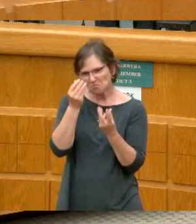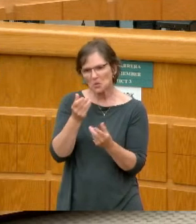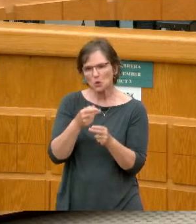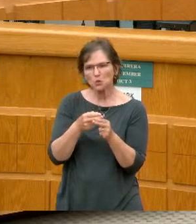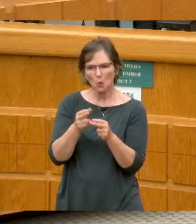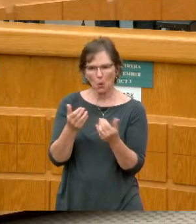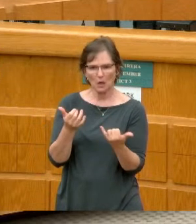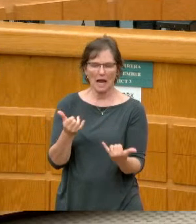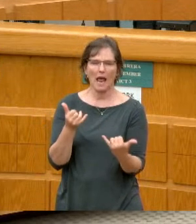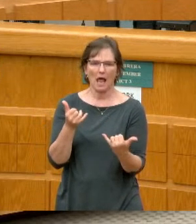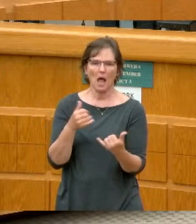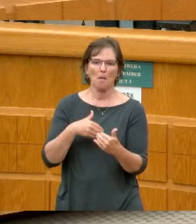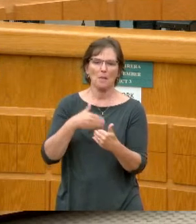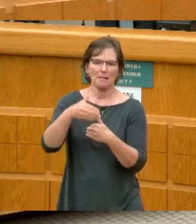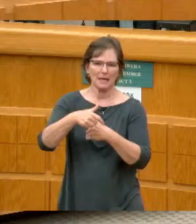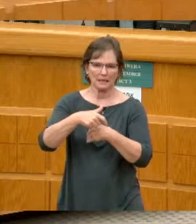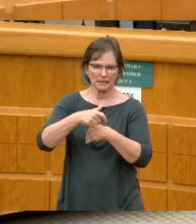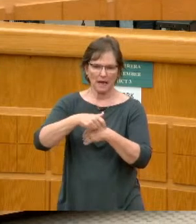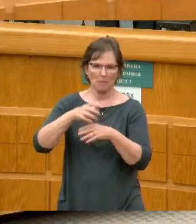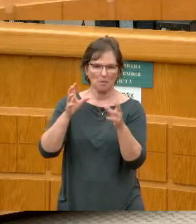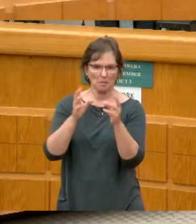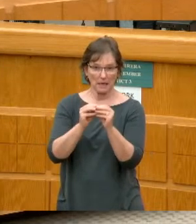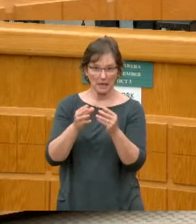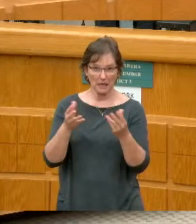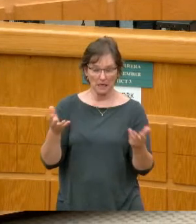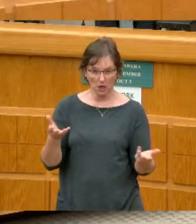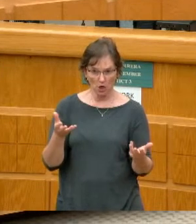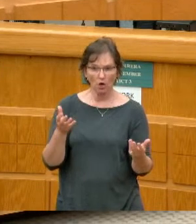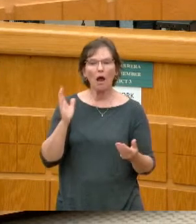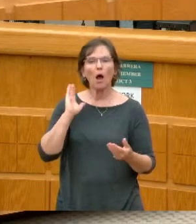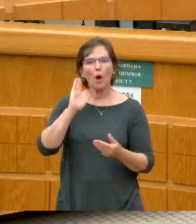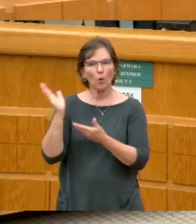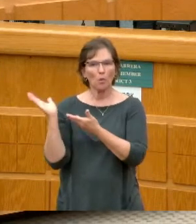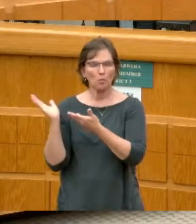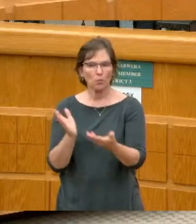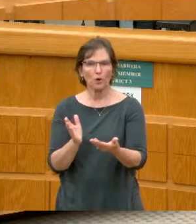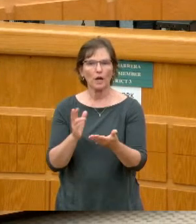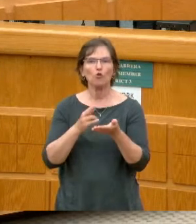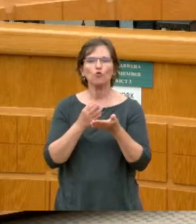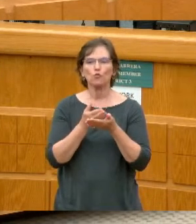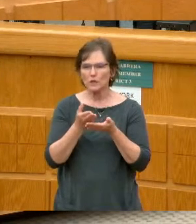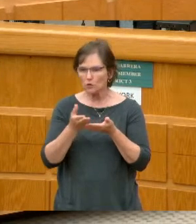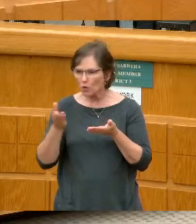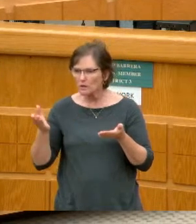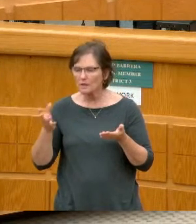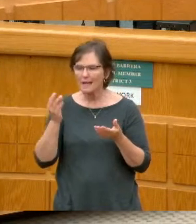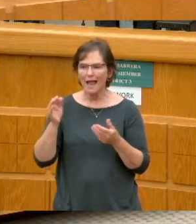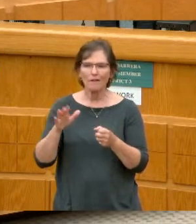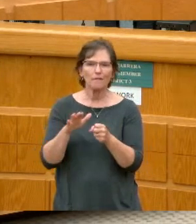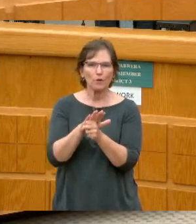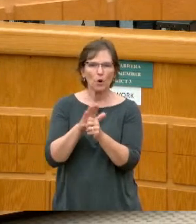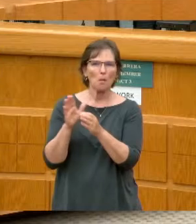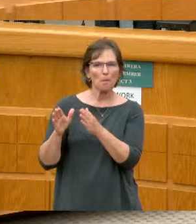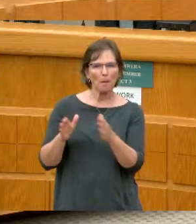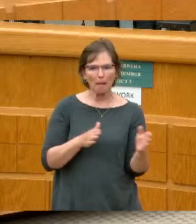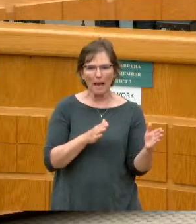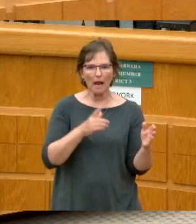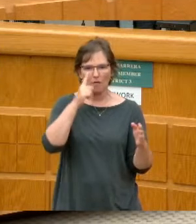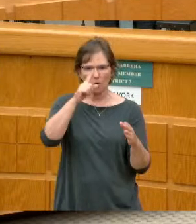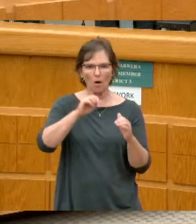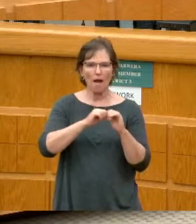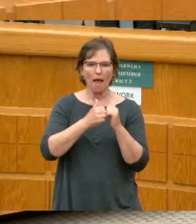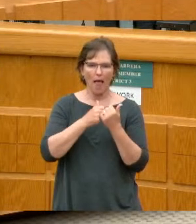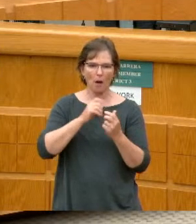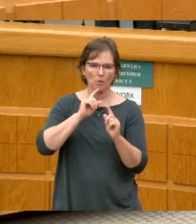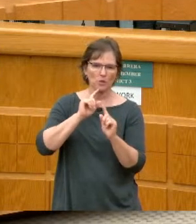important aspect of the coronavirus pandemic and its relationship with mental health. And so let me just highlight a